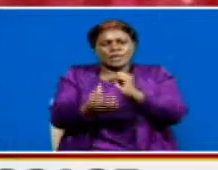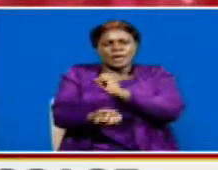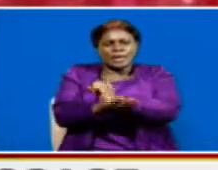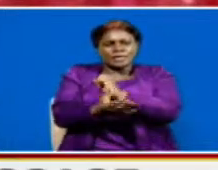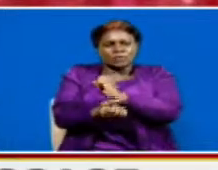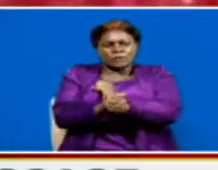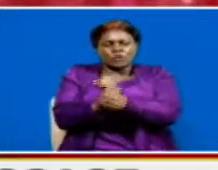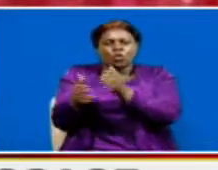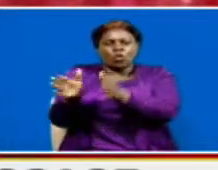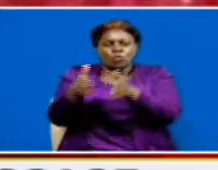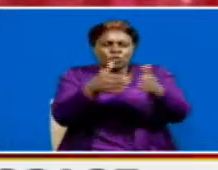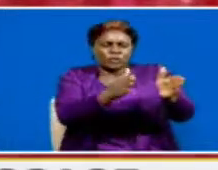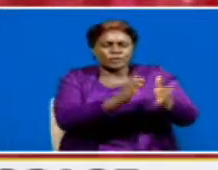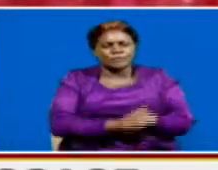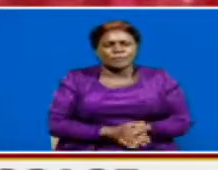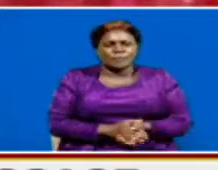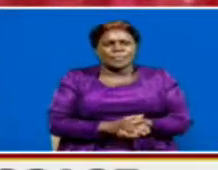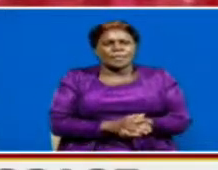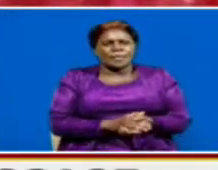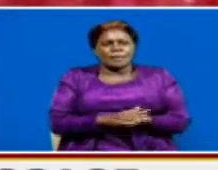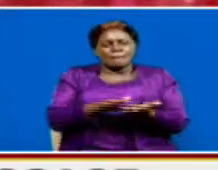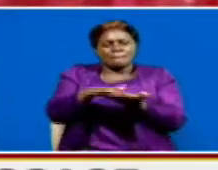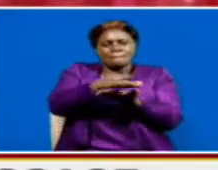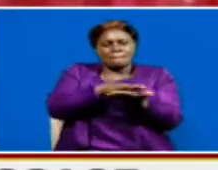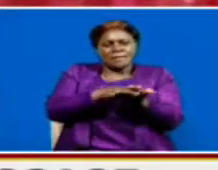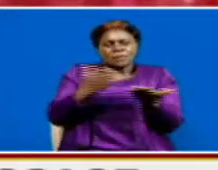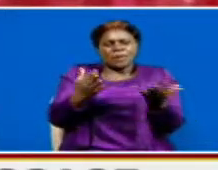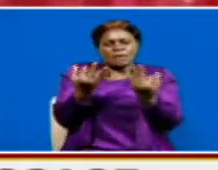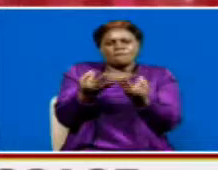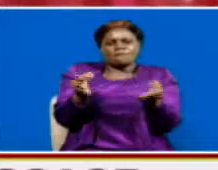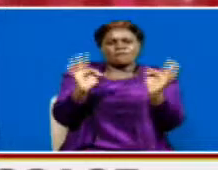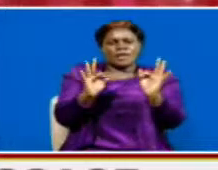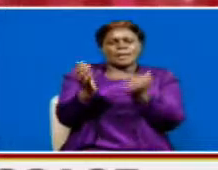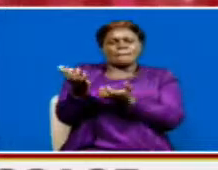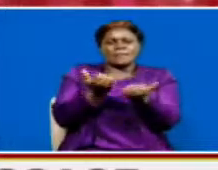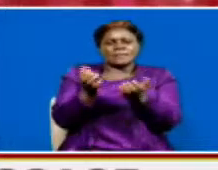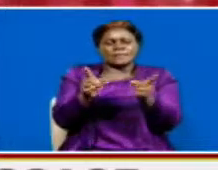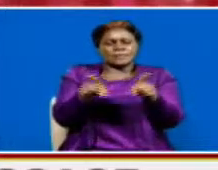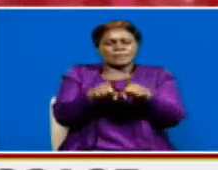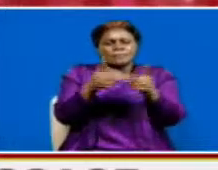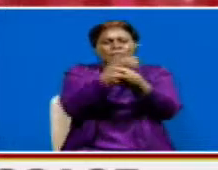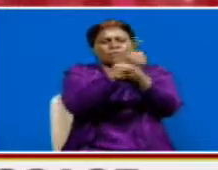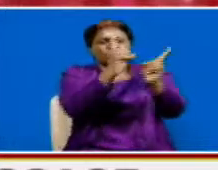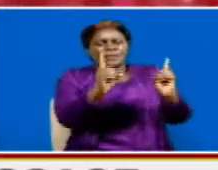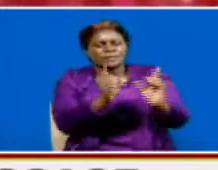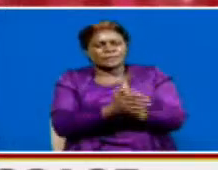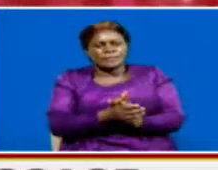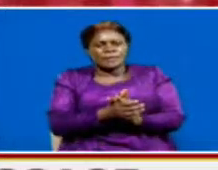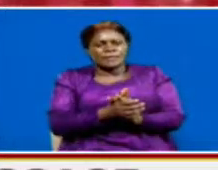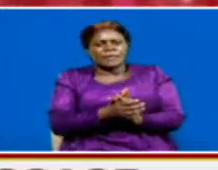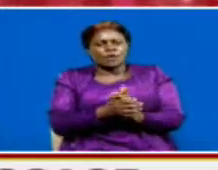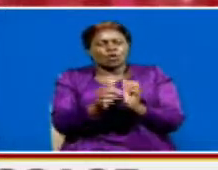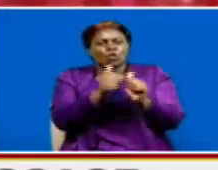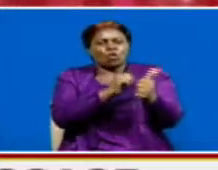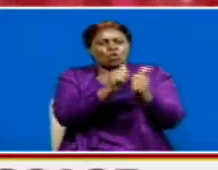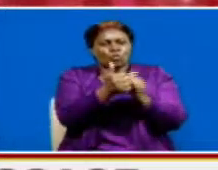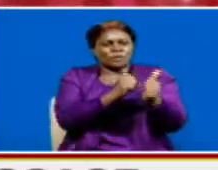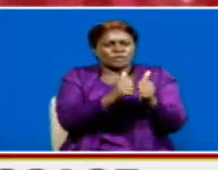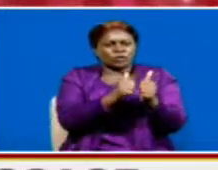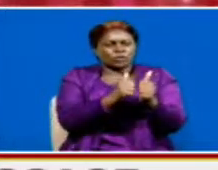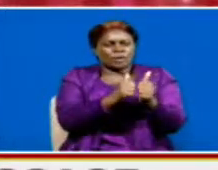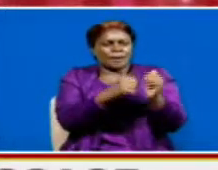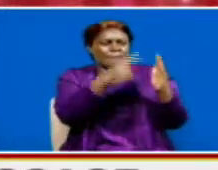by opportunity, founded on free enterprise and democracy, where competition and